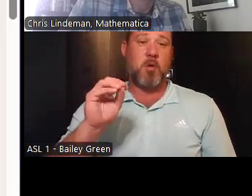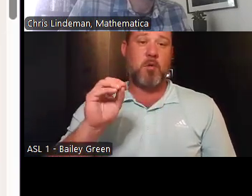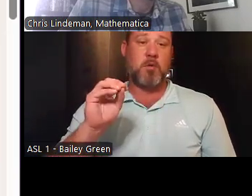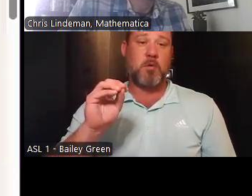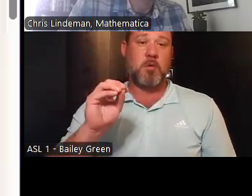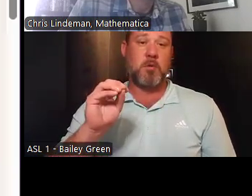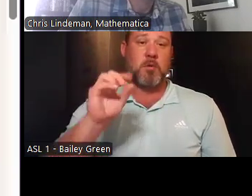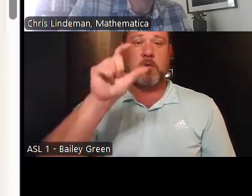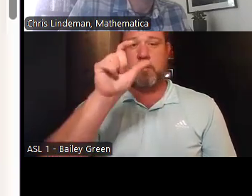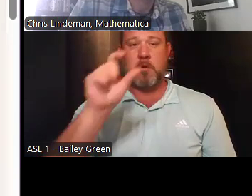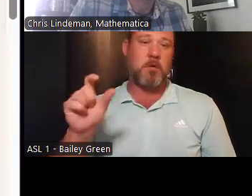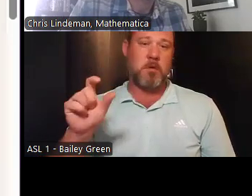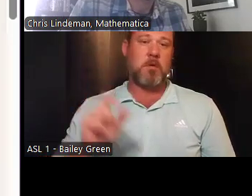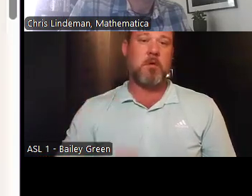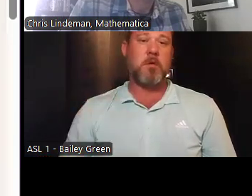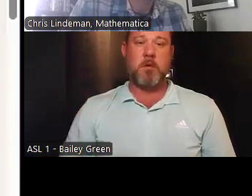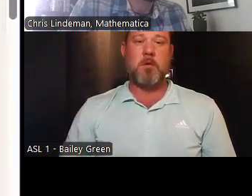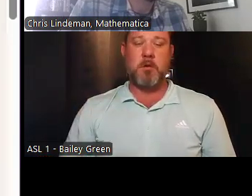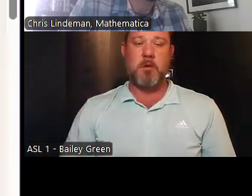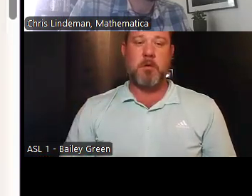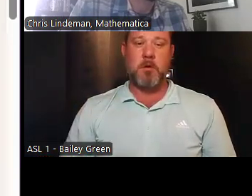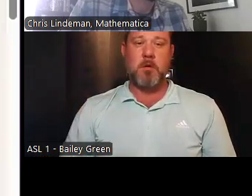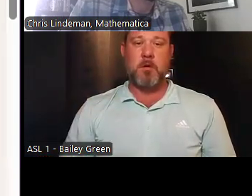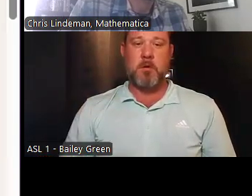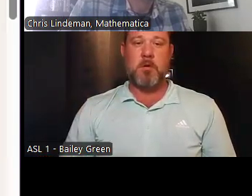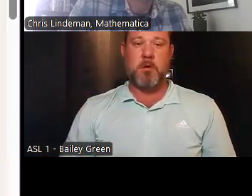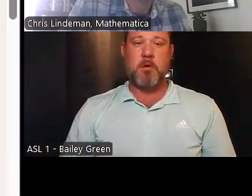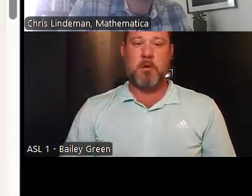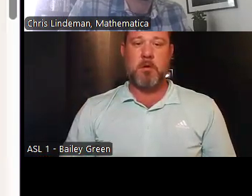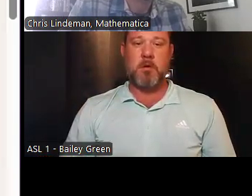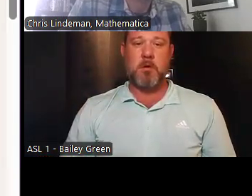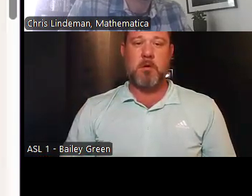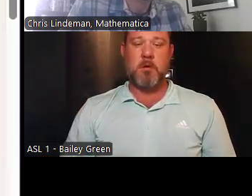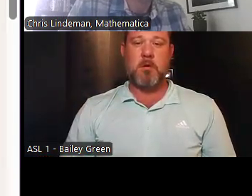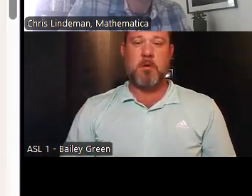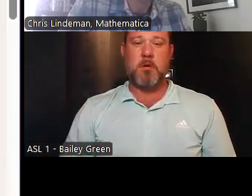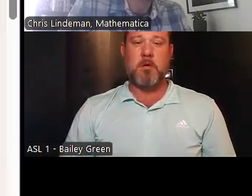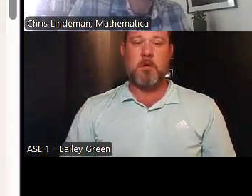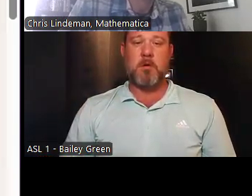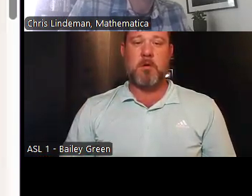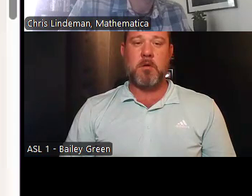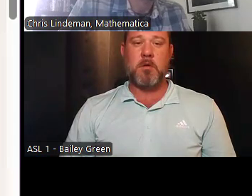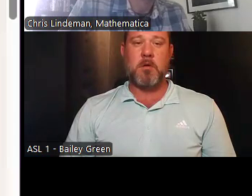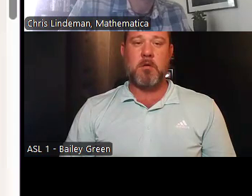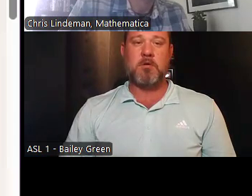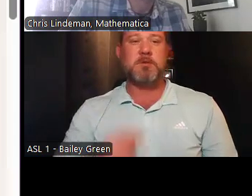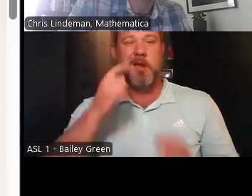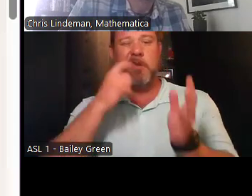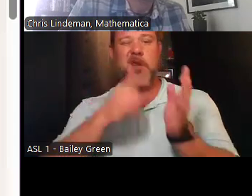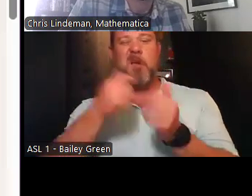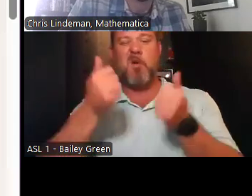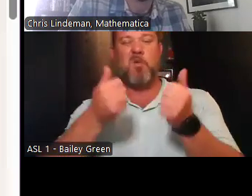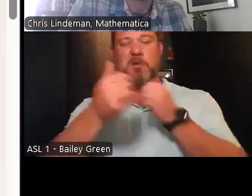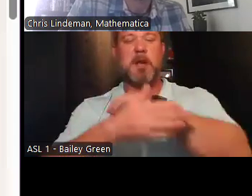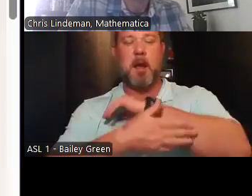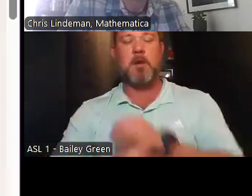you'll see that the outline shifts over to the adjacent county. This one is Mono County, the one below is Inyo County. Just identifies which county you've